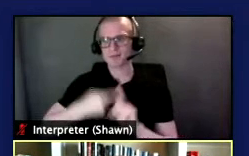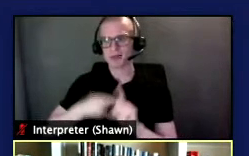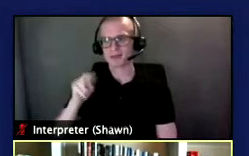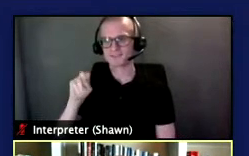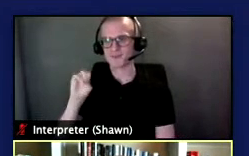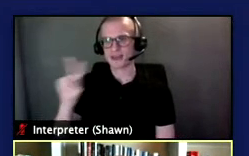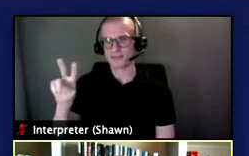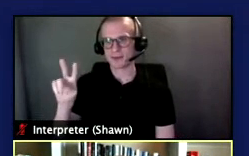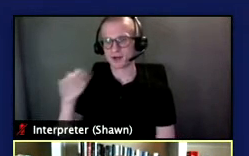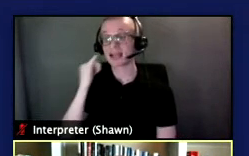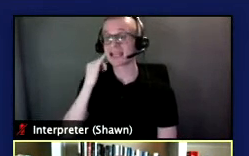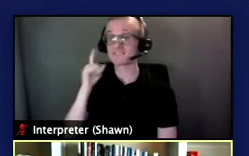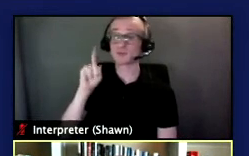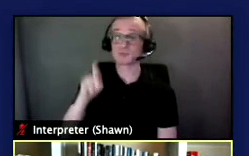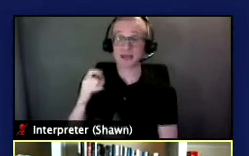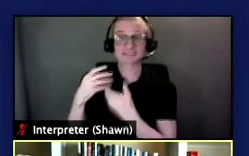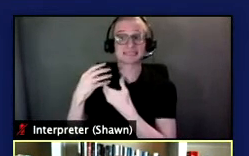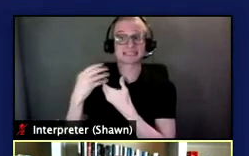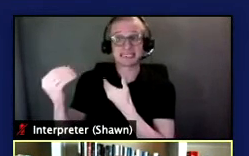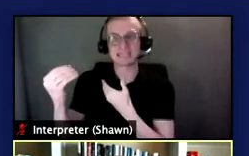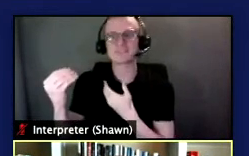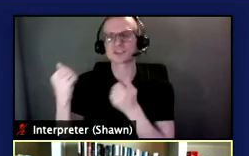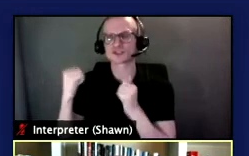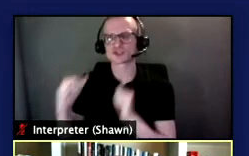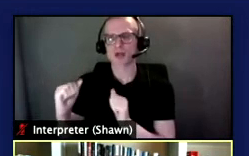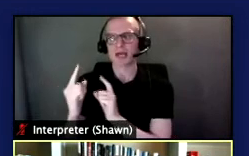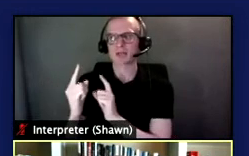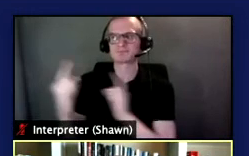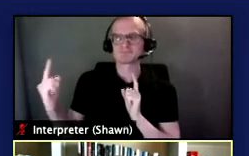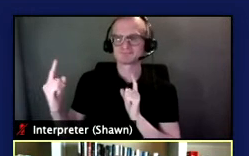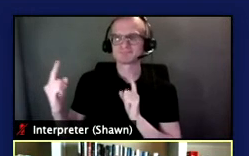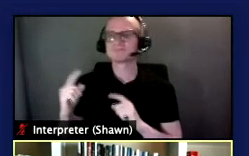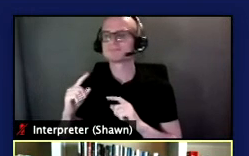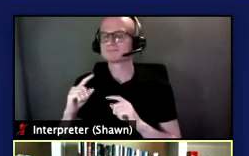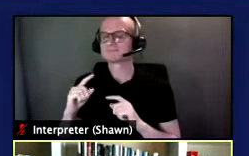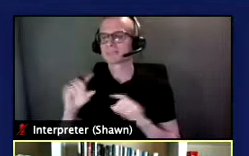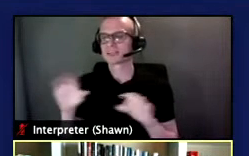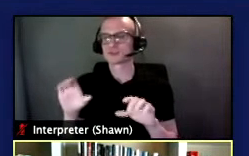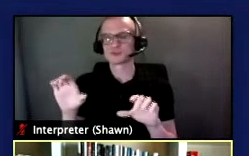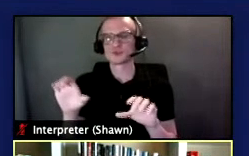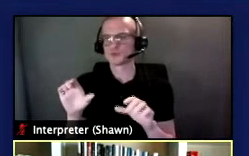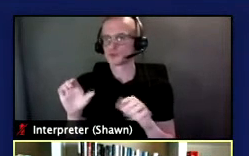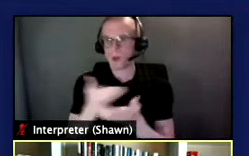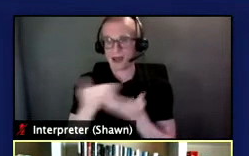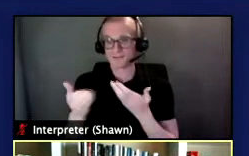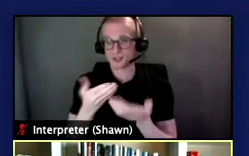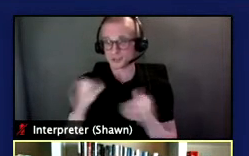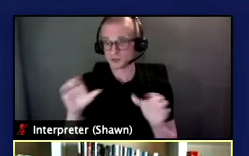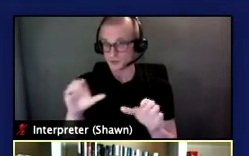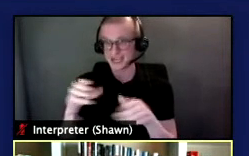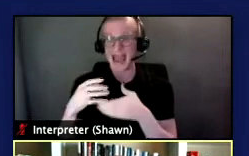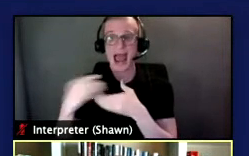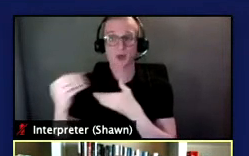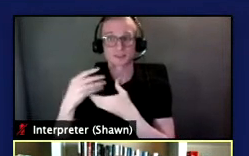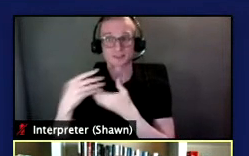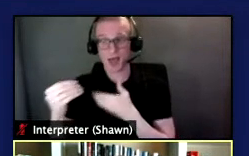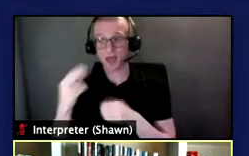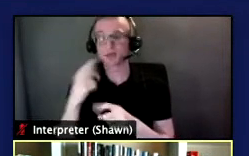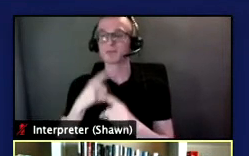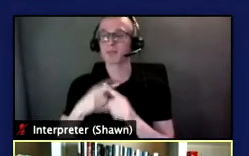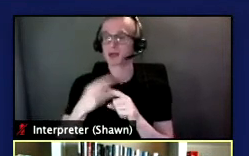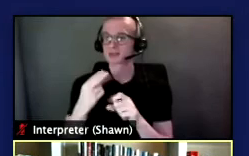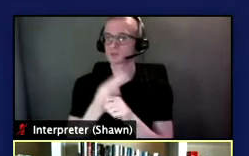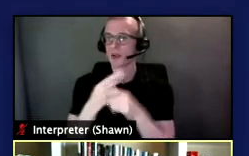distance, doing our activities outside, and of course, wearing our masks. The CDC just released yesterday's new